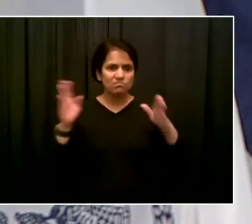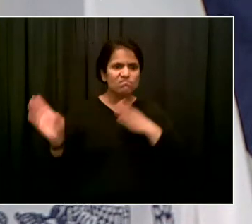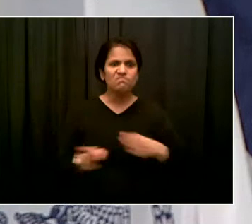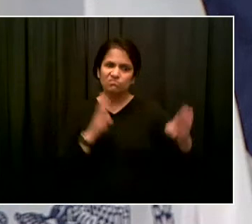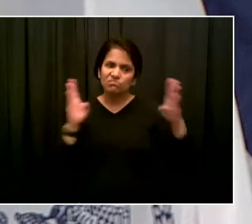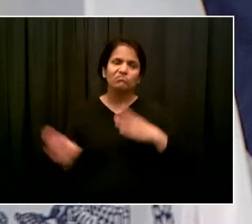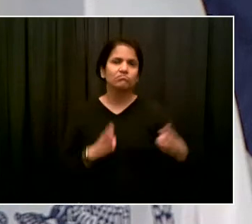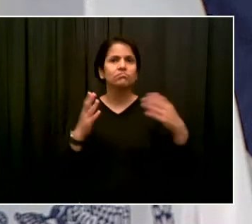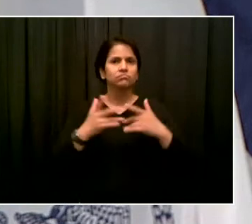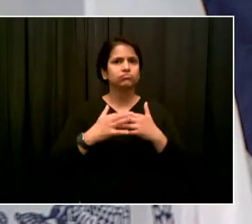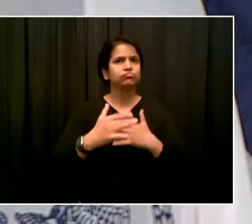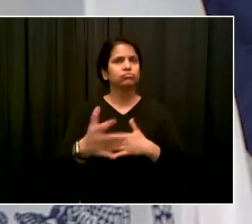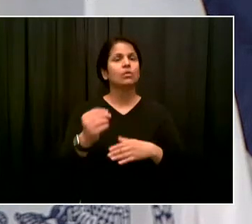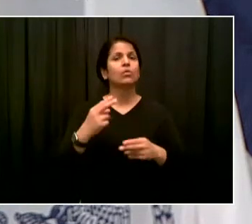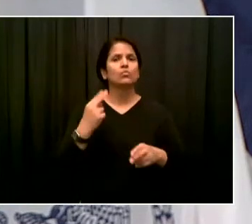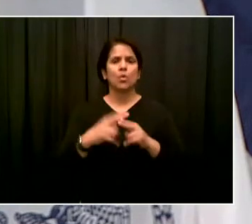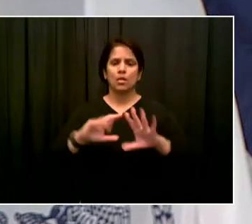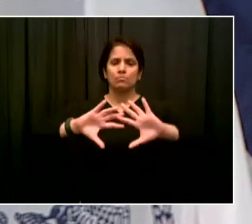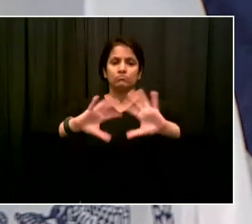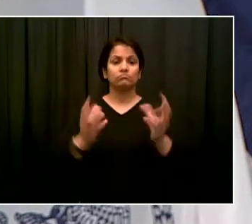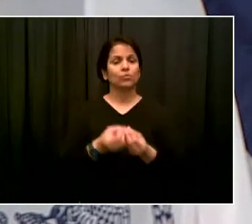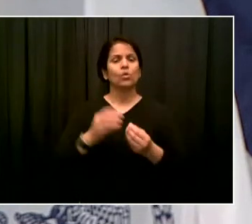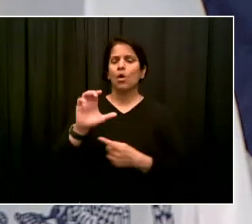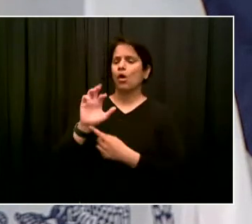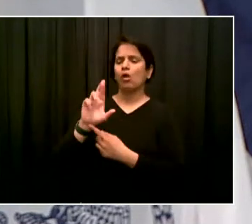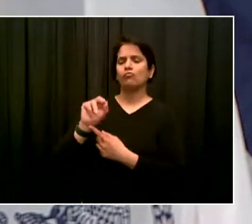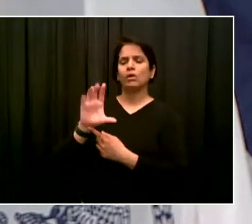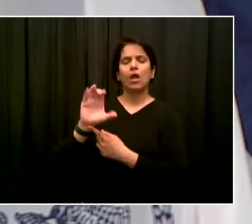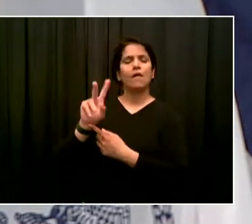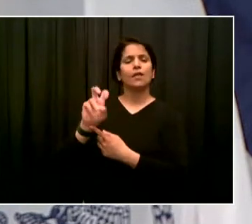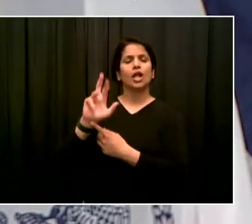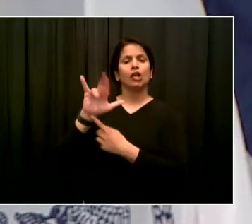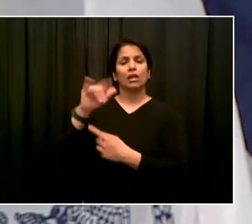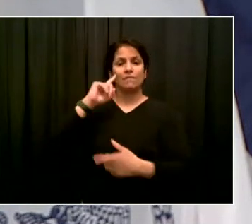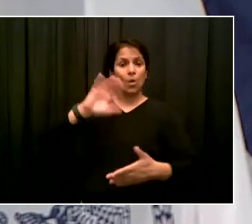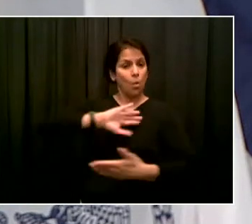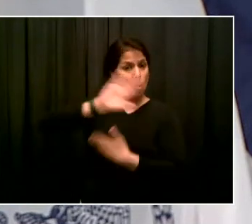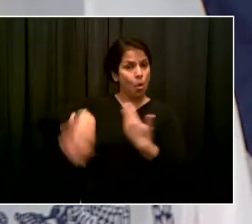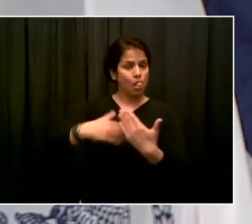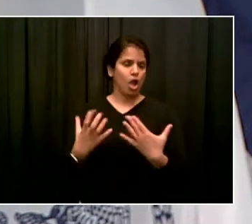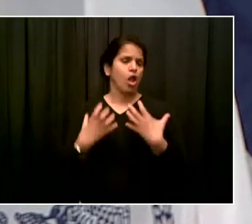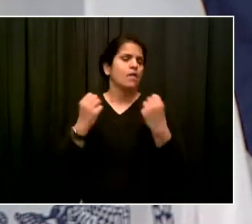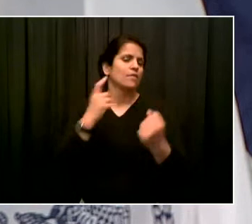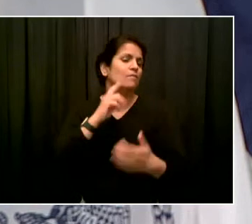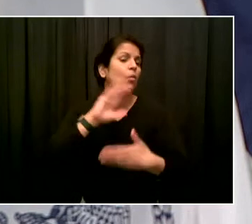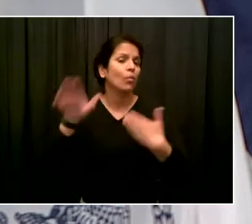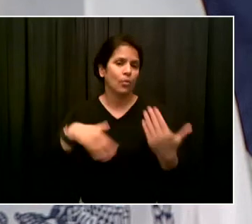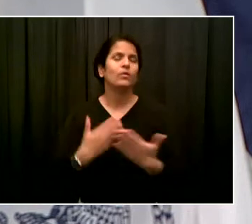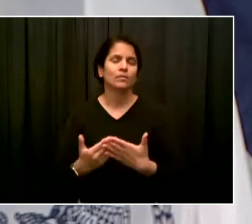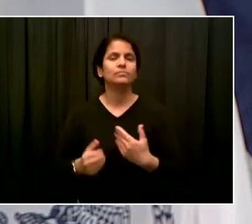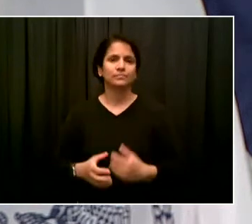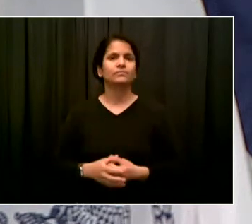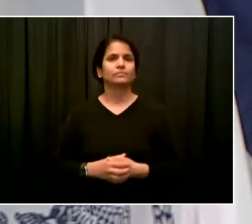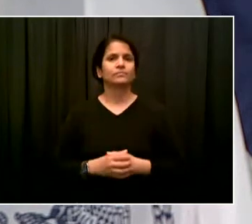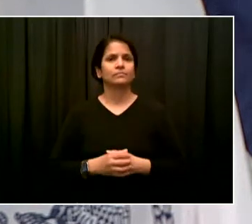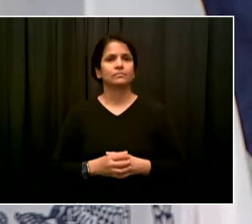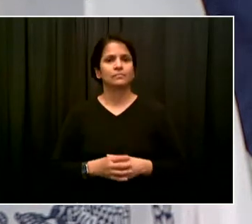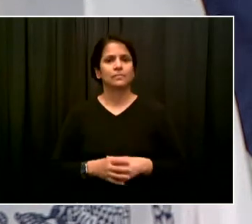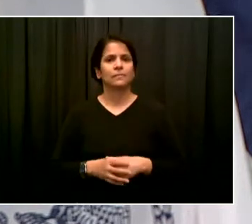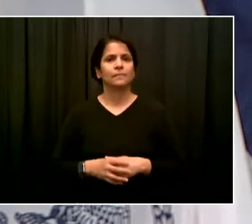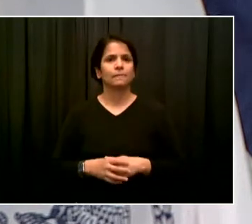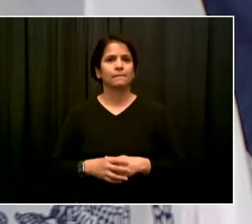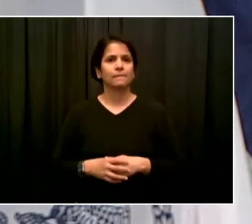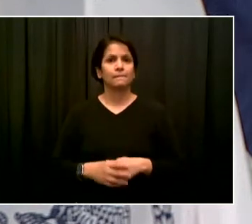us is about really reckoning with what we learned painfully from COVID about disparity